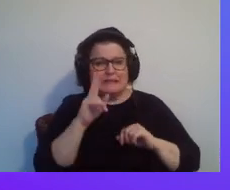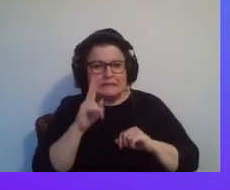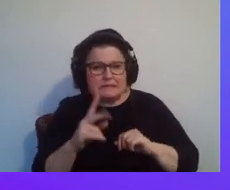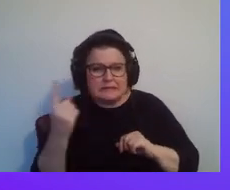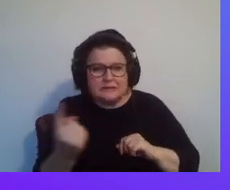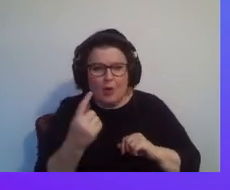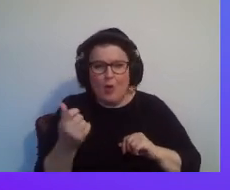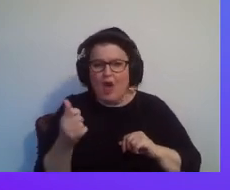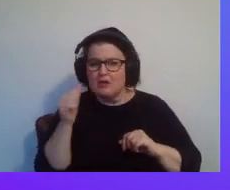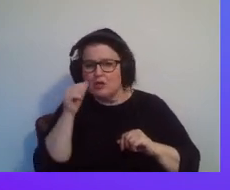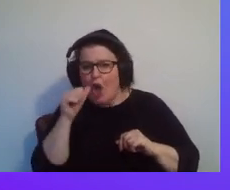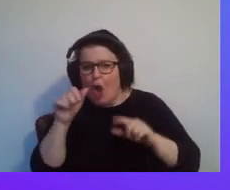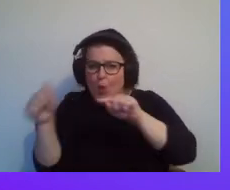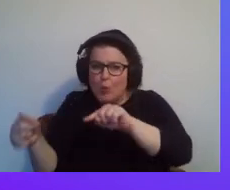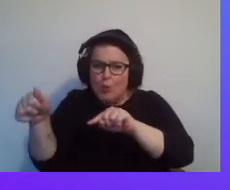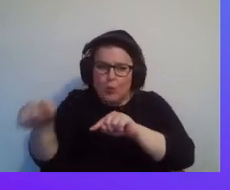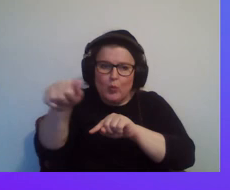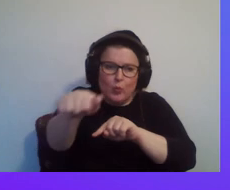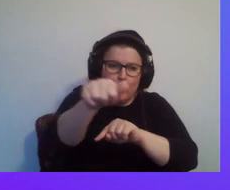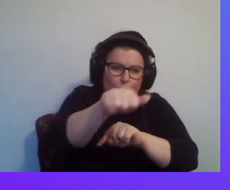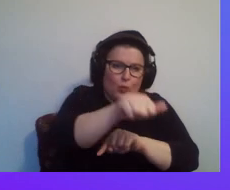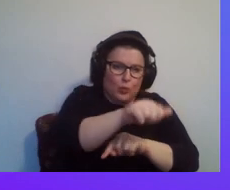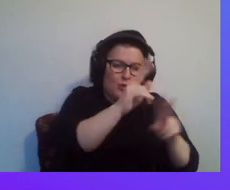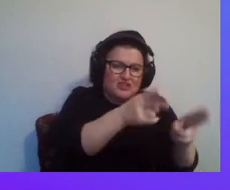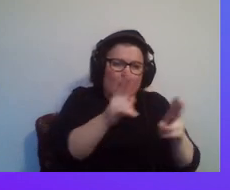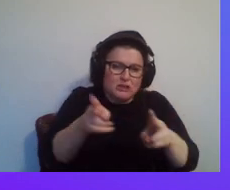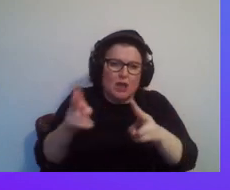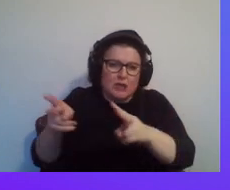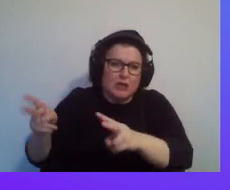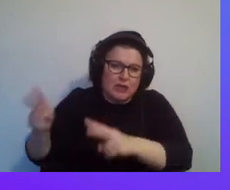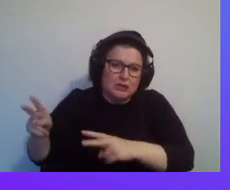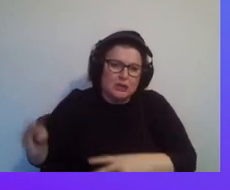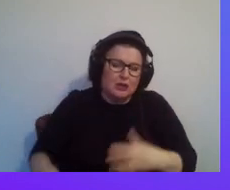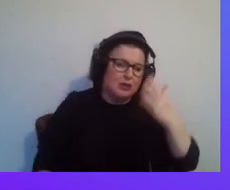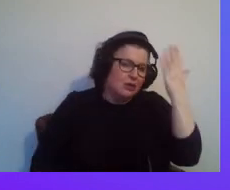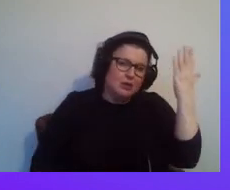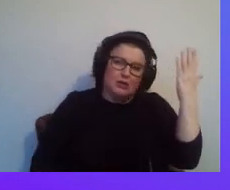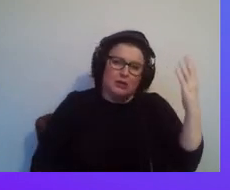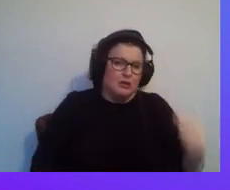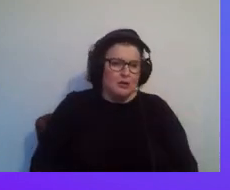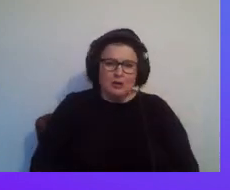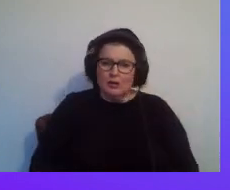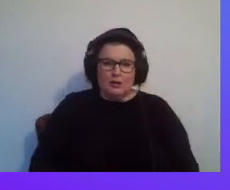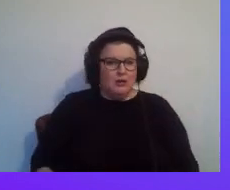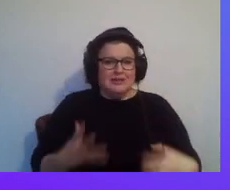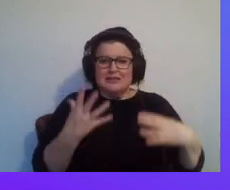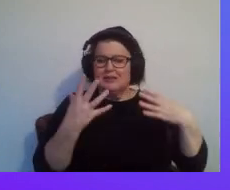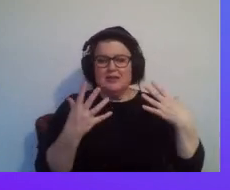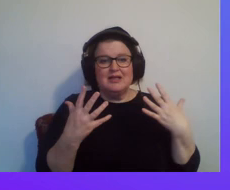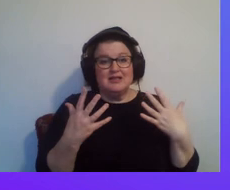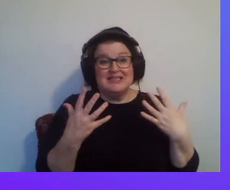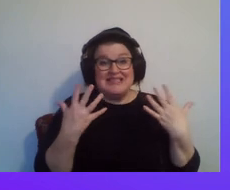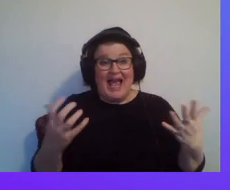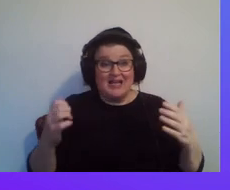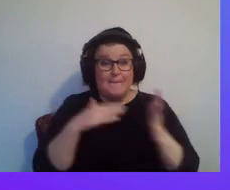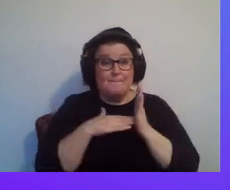who hasn't lost somebody. So this thing that we're talking about is real. 10 million people have now been vaccinated.